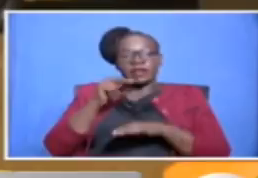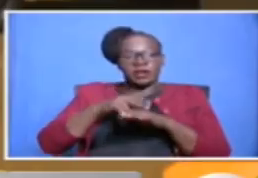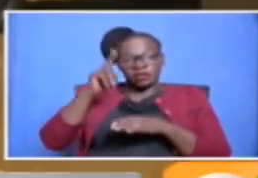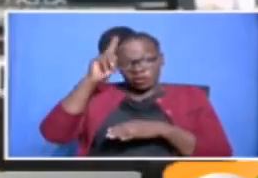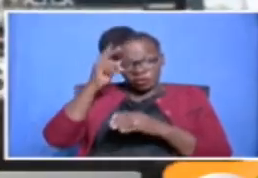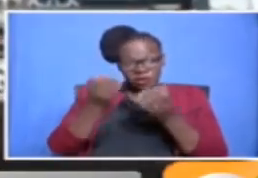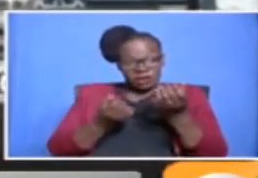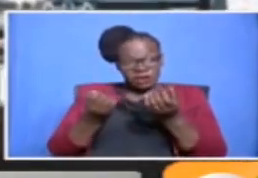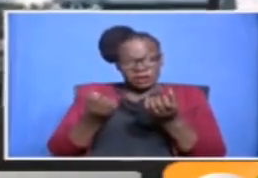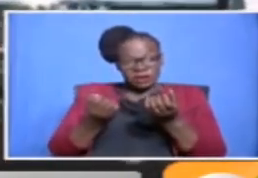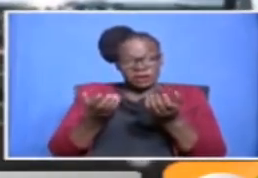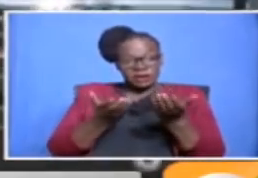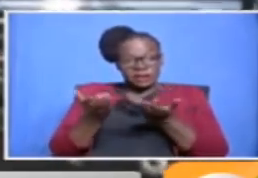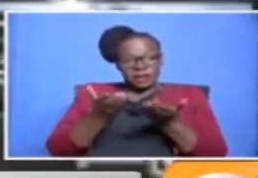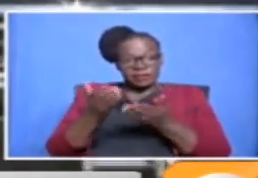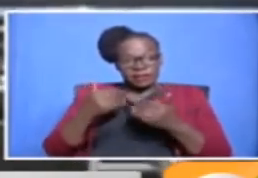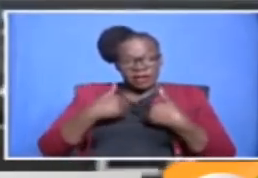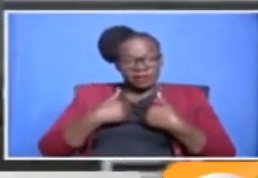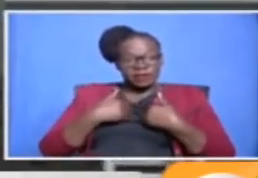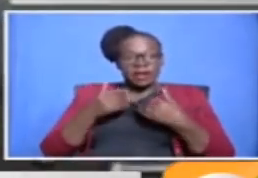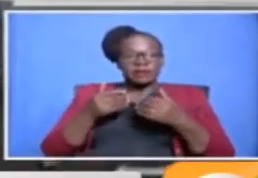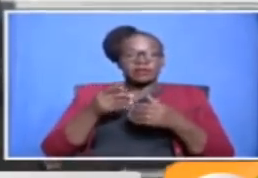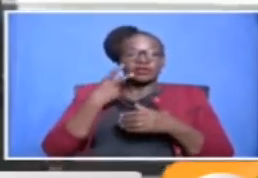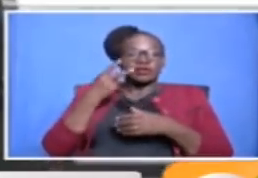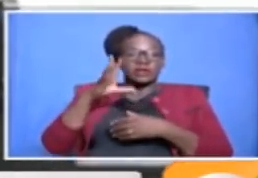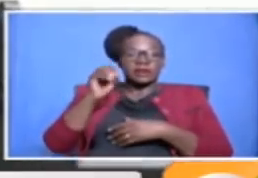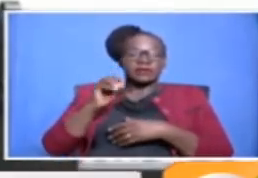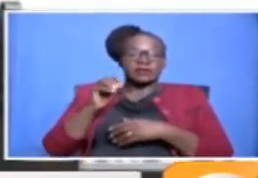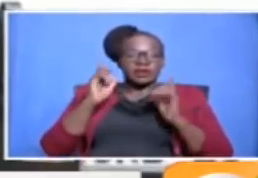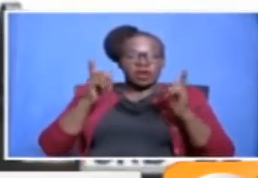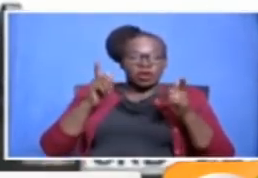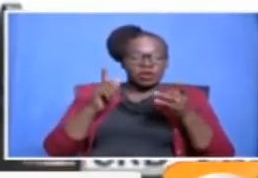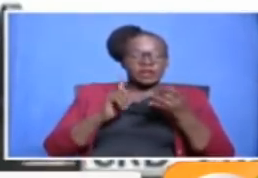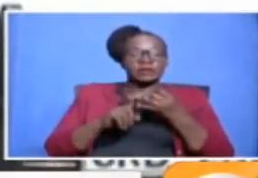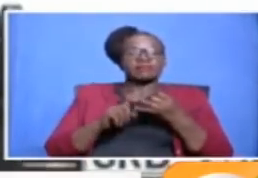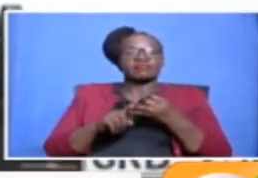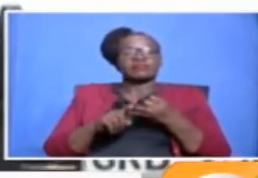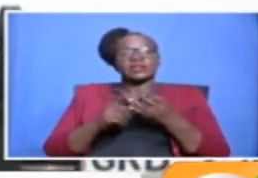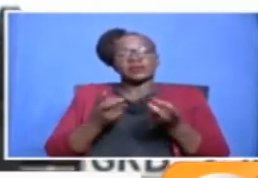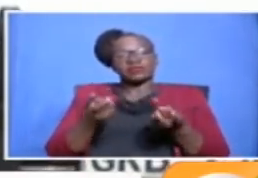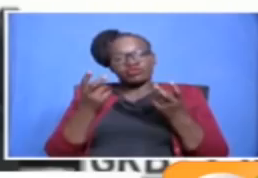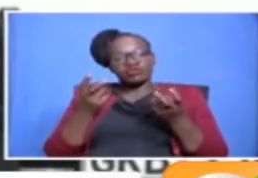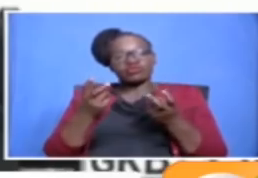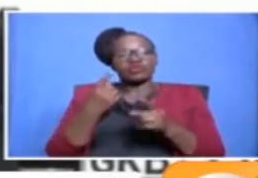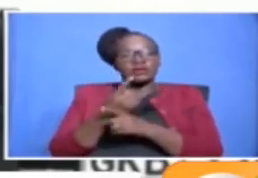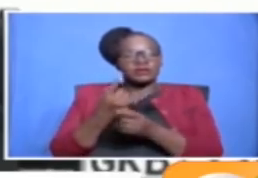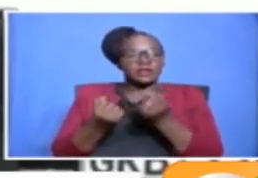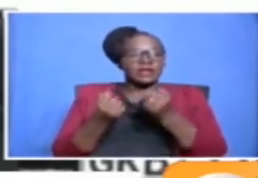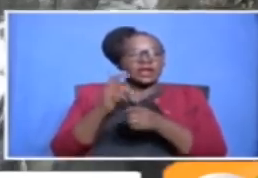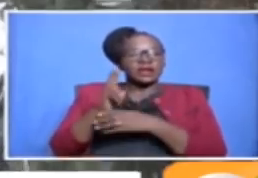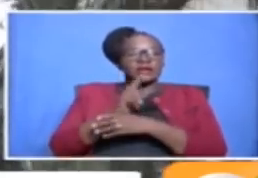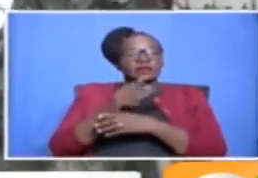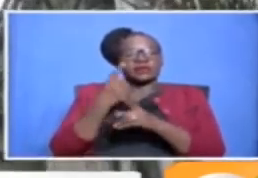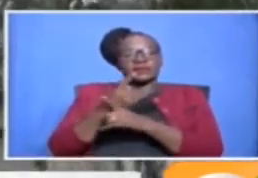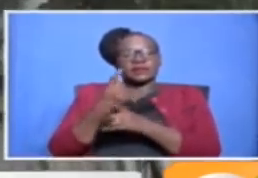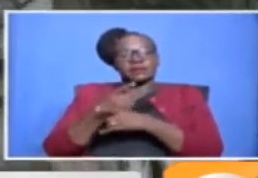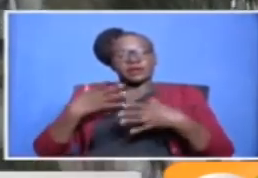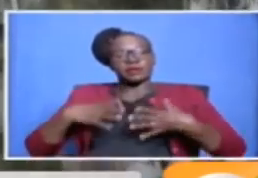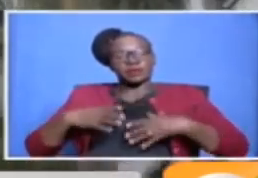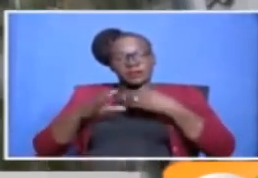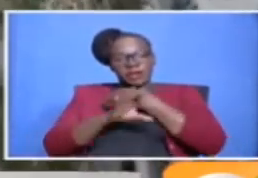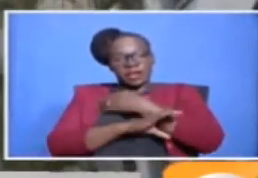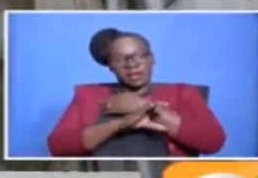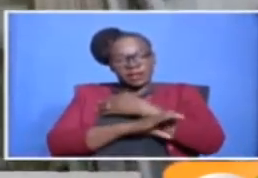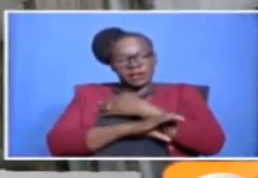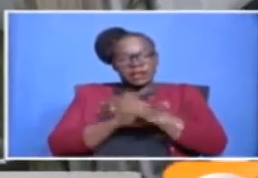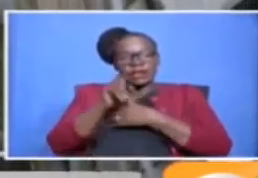Service, comprising of 250 lorries, double cabin pickup trucks and saloon cars, were leased from various dealers in the country. According